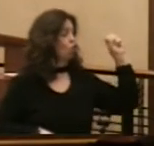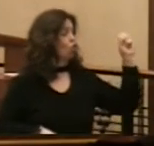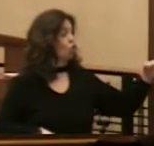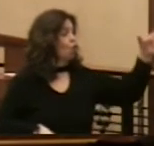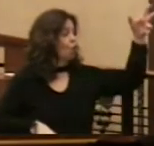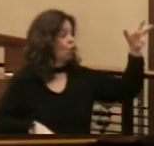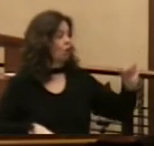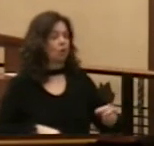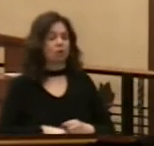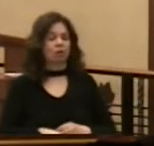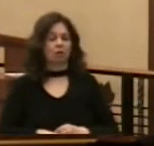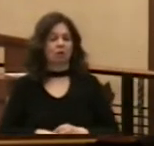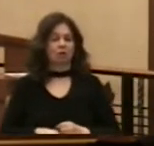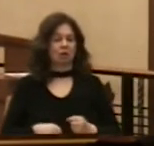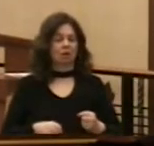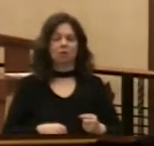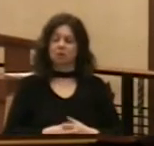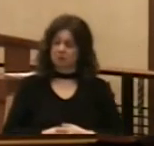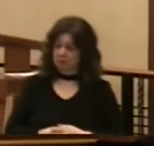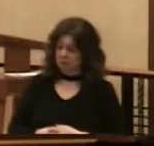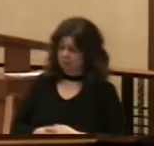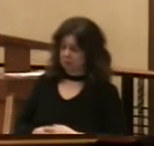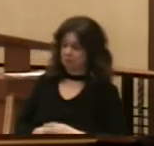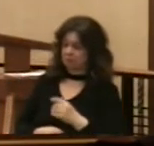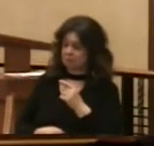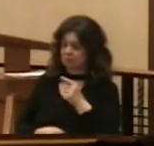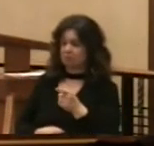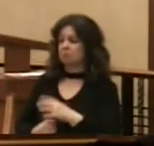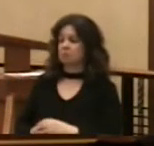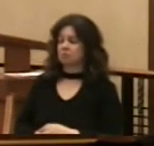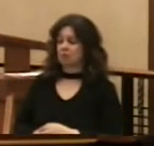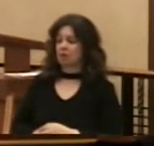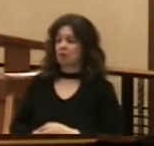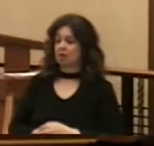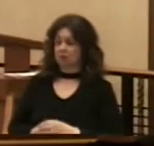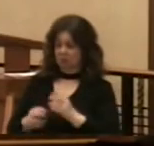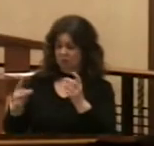worth just as much as the treasure you lost.